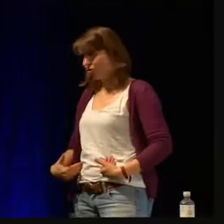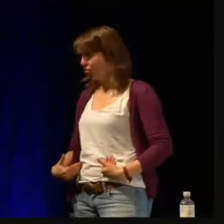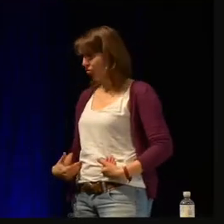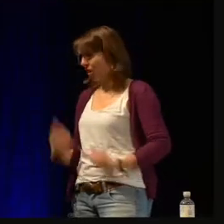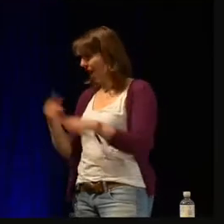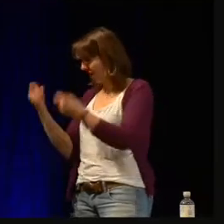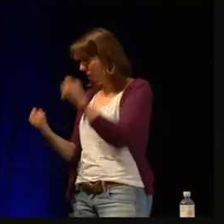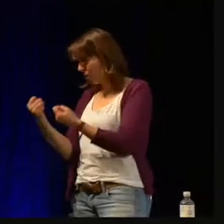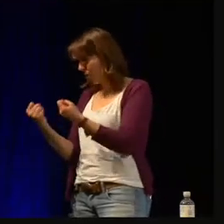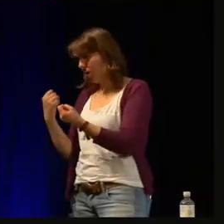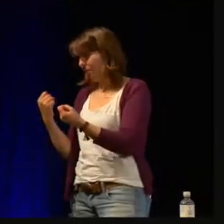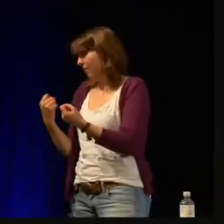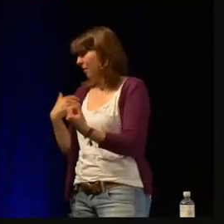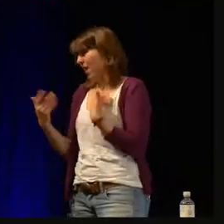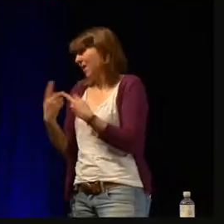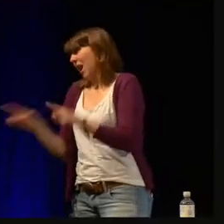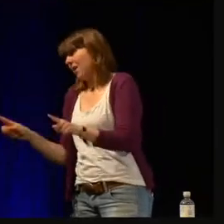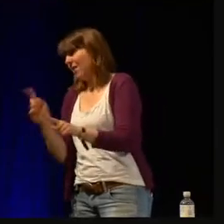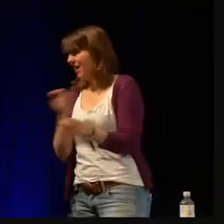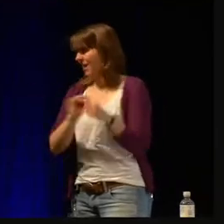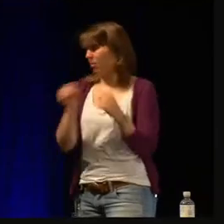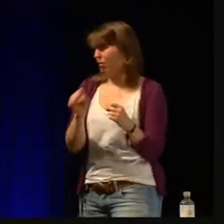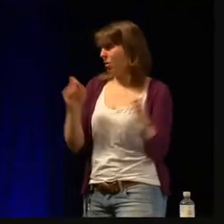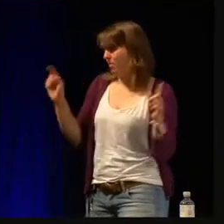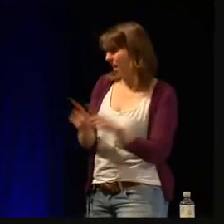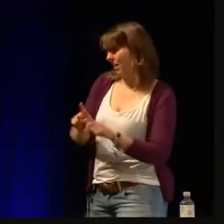self-driving cars have been trained mostly in